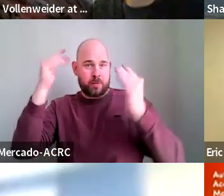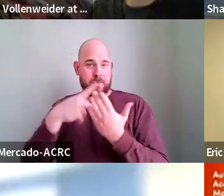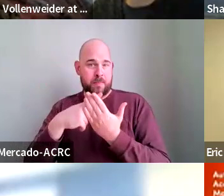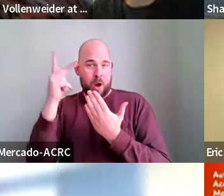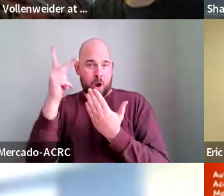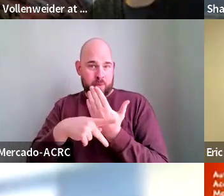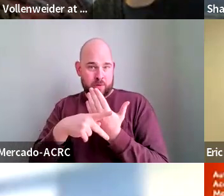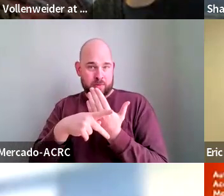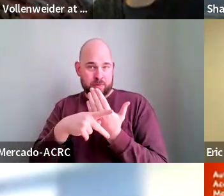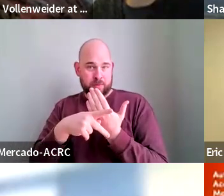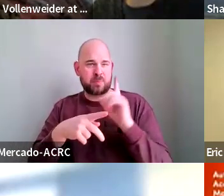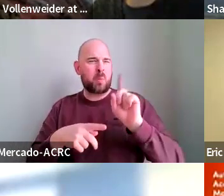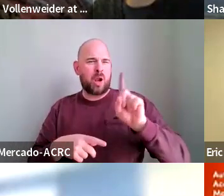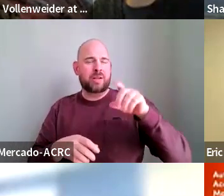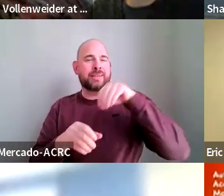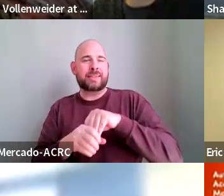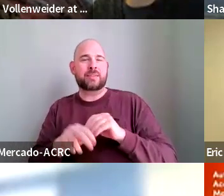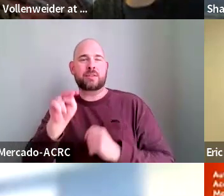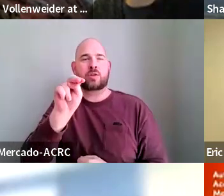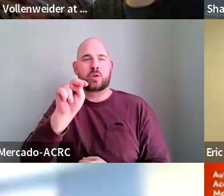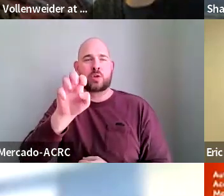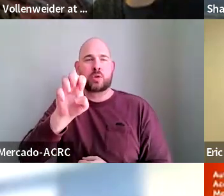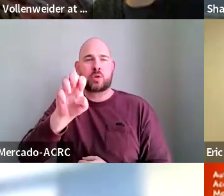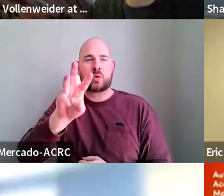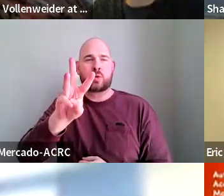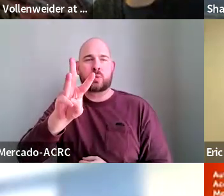the Deaf Plus Adult Program.